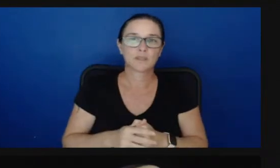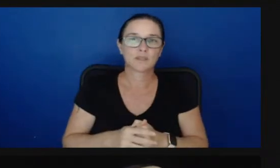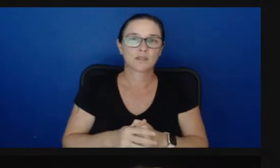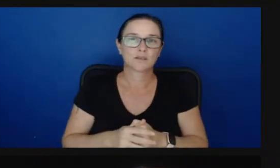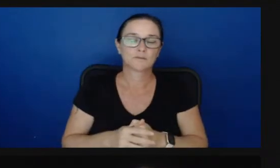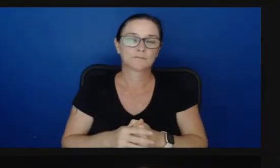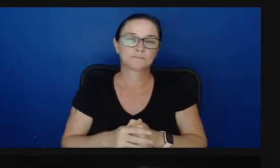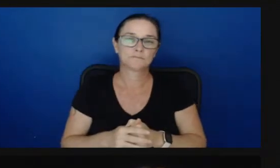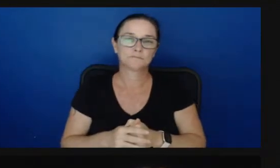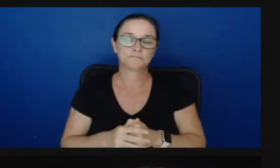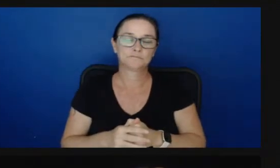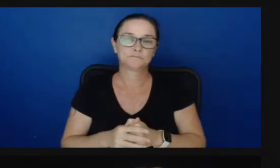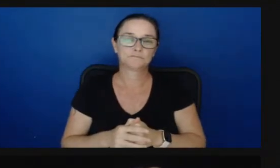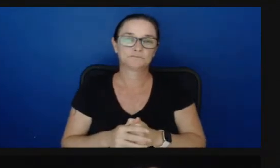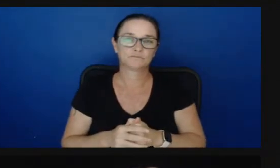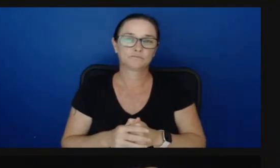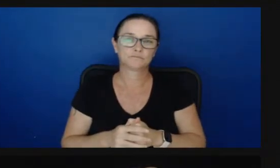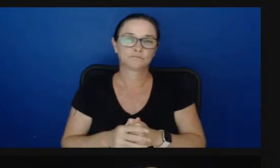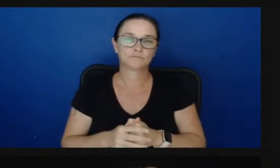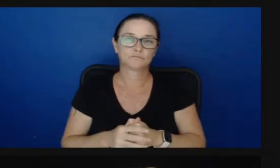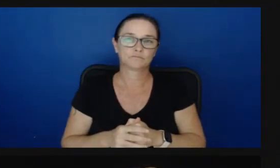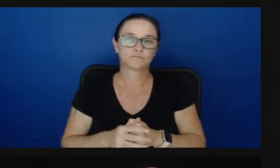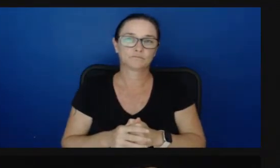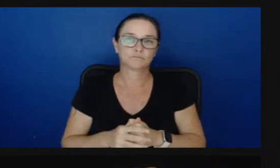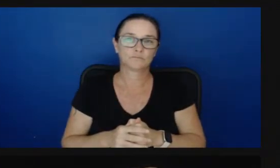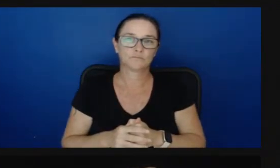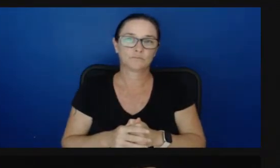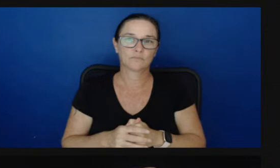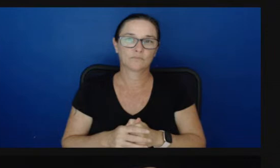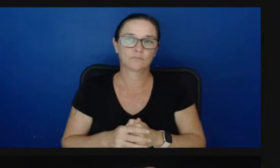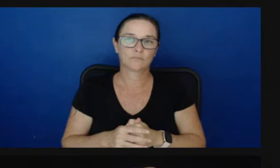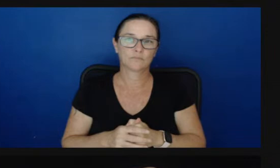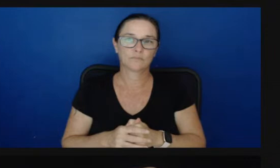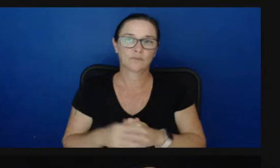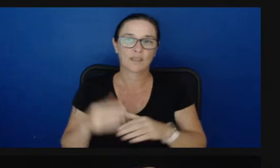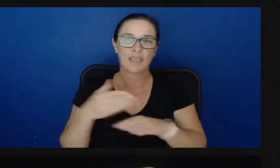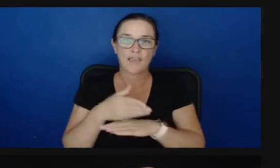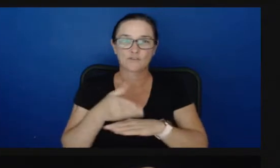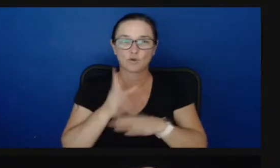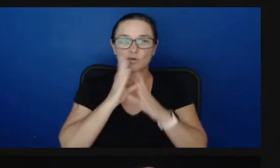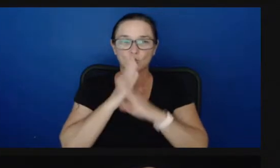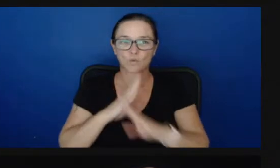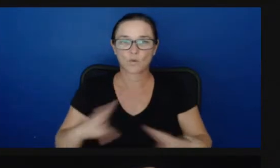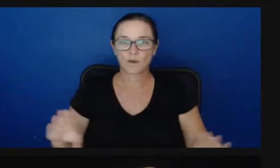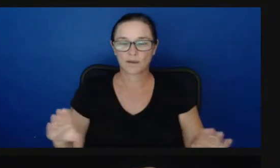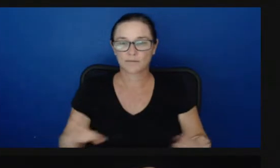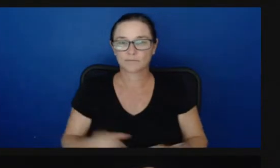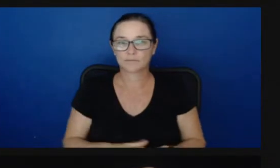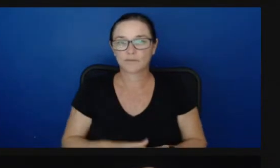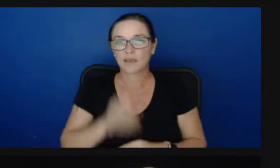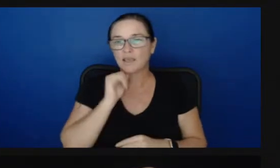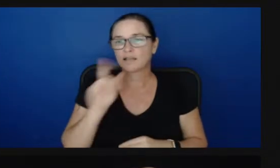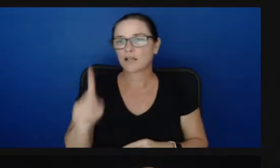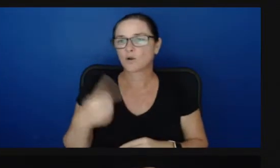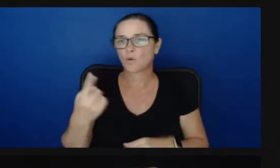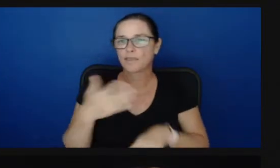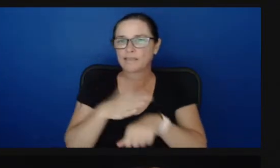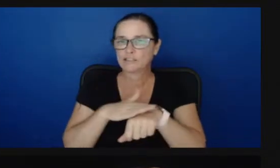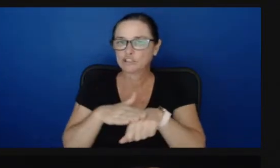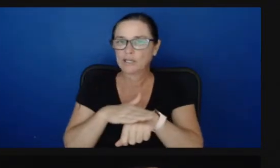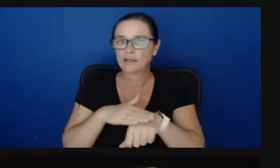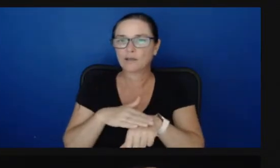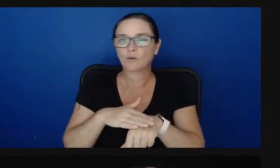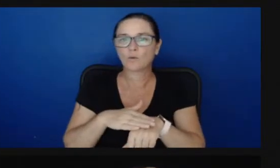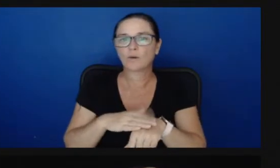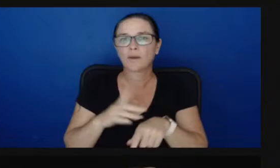like that. And afterwards, quiet. Not only in a shallow, but also in a deep,